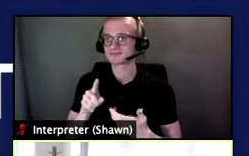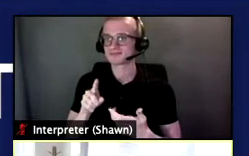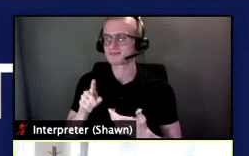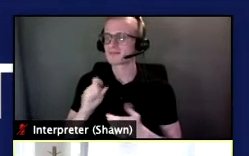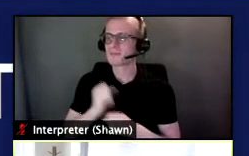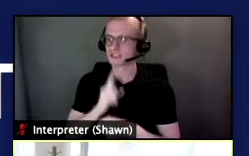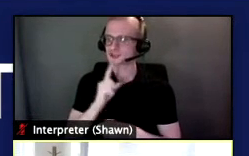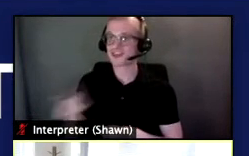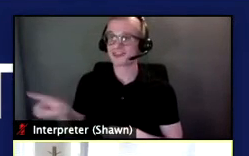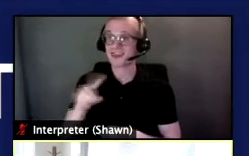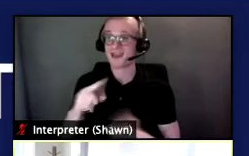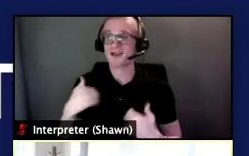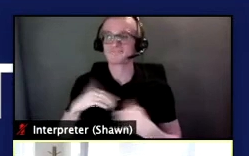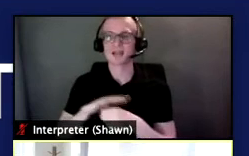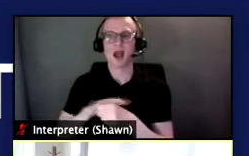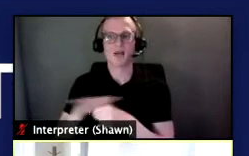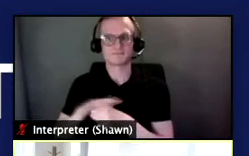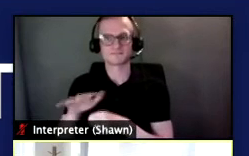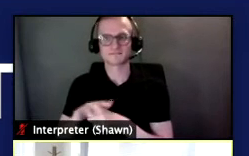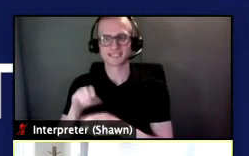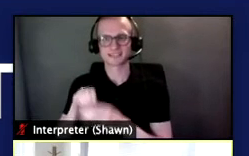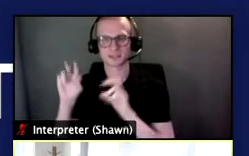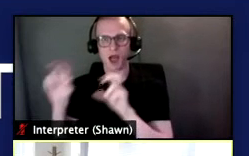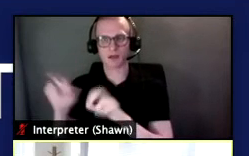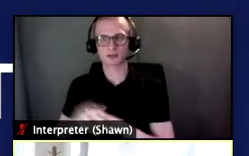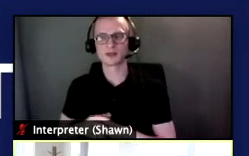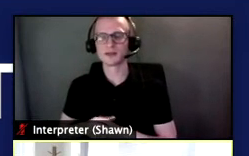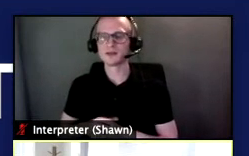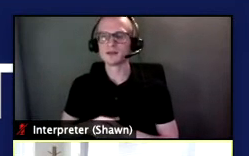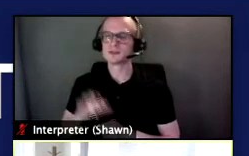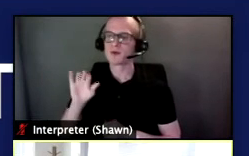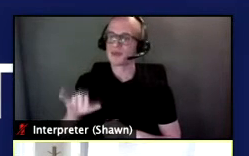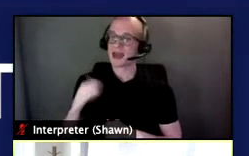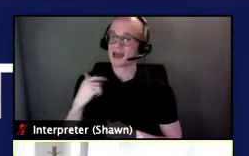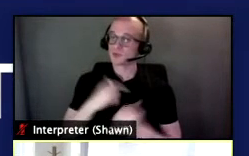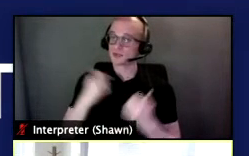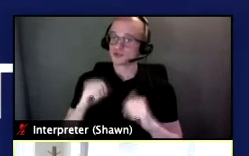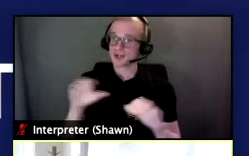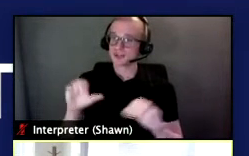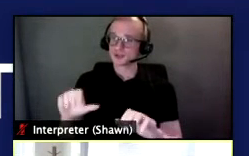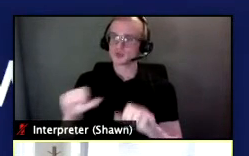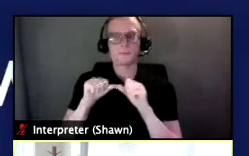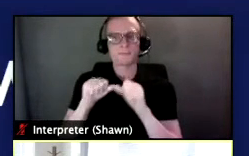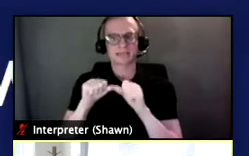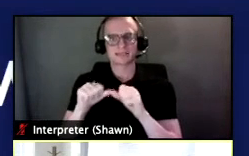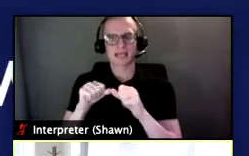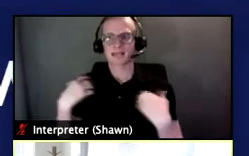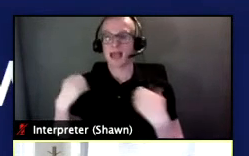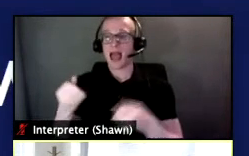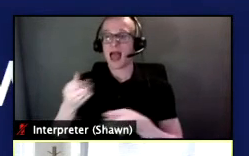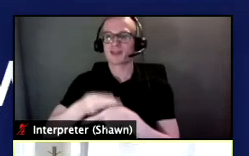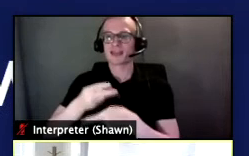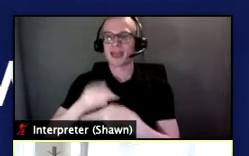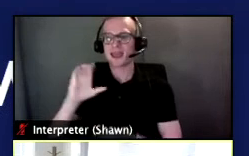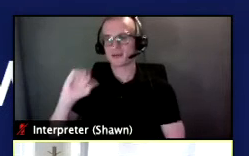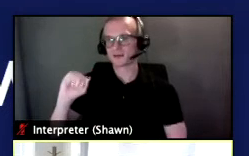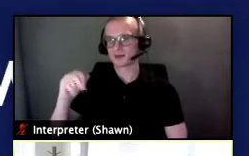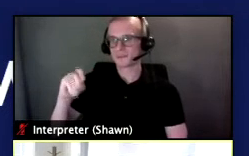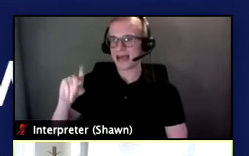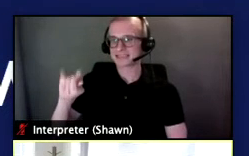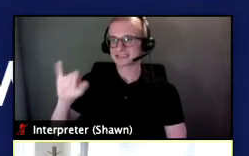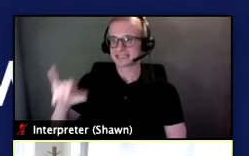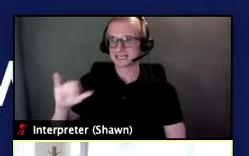That's all part of what we're trying to do to maintain healthcare capacity. And if we go to the next slide, we can talk a little bit about